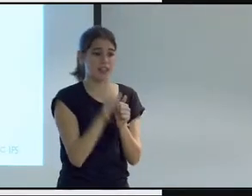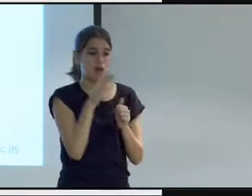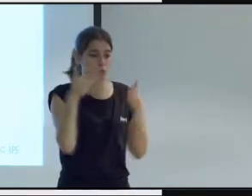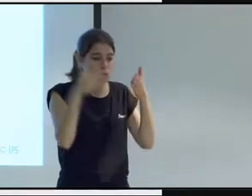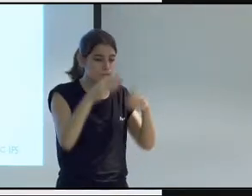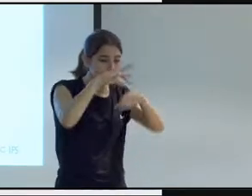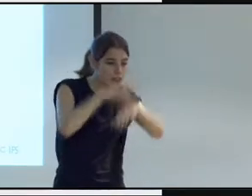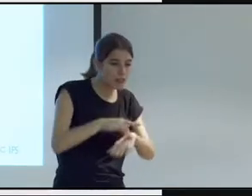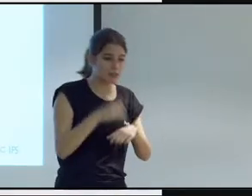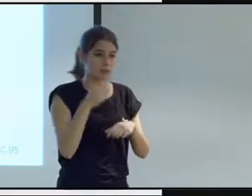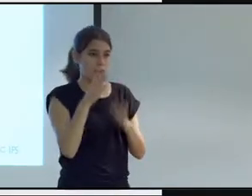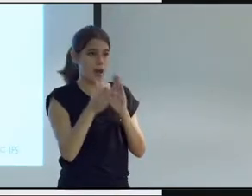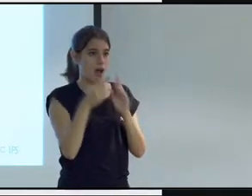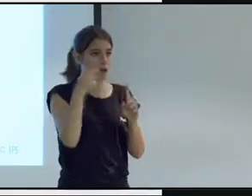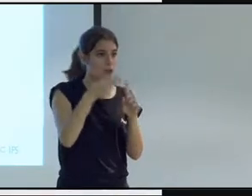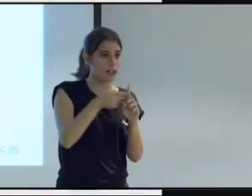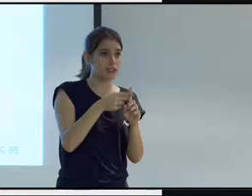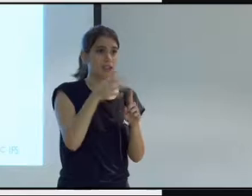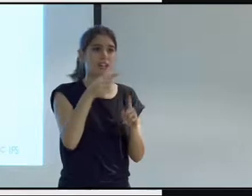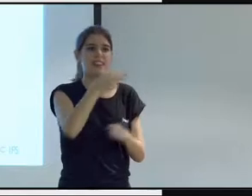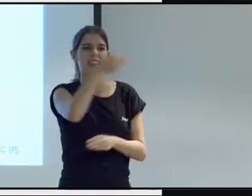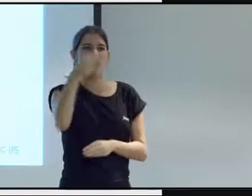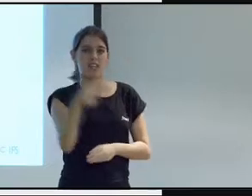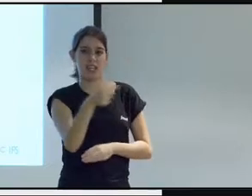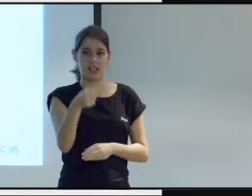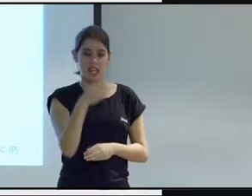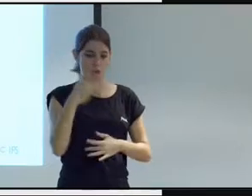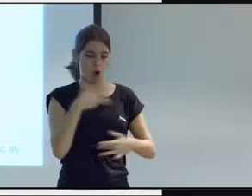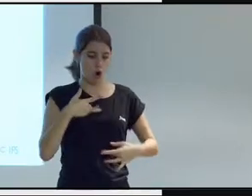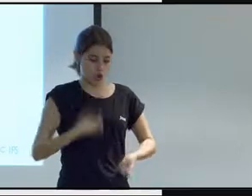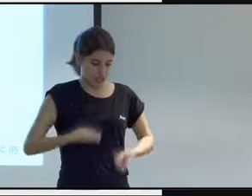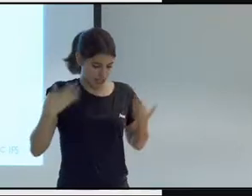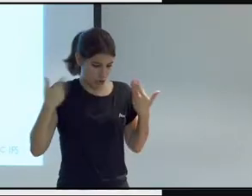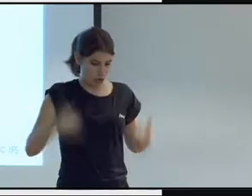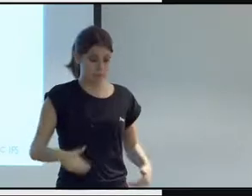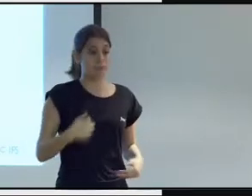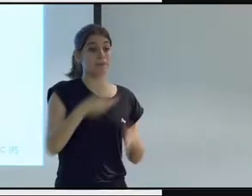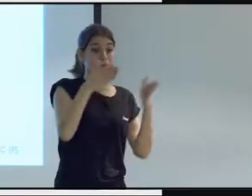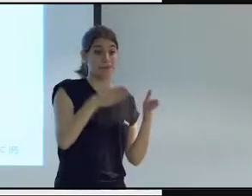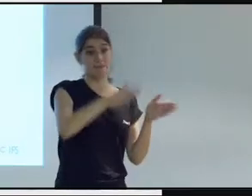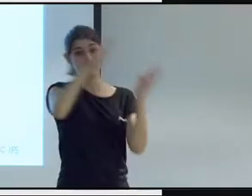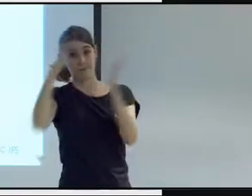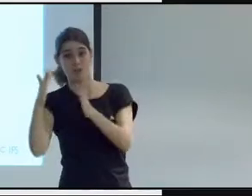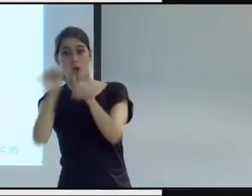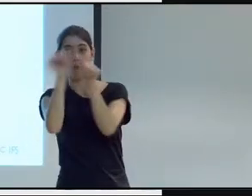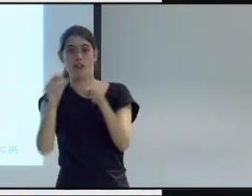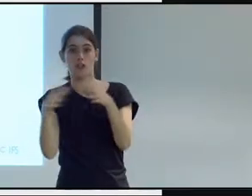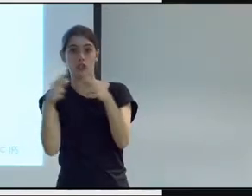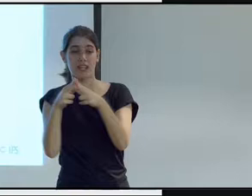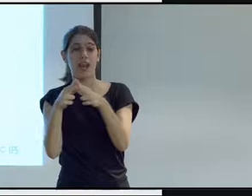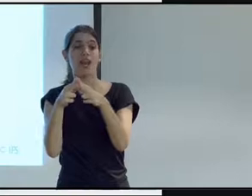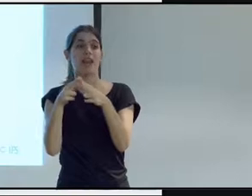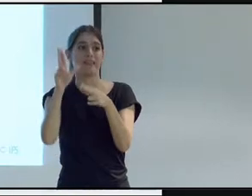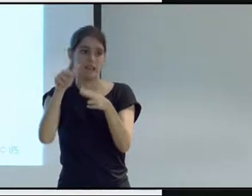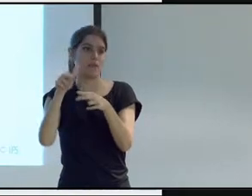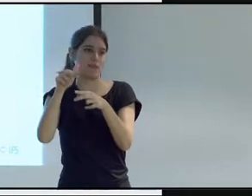an illness, dependence patient, the medical care objective, and a deficiency. And